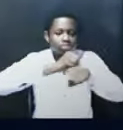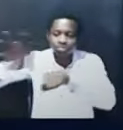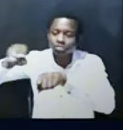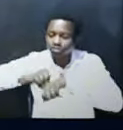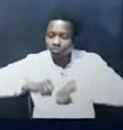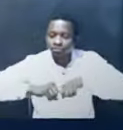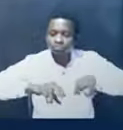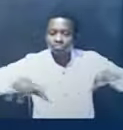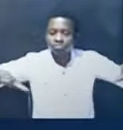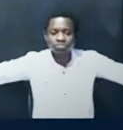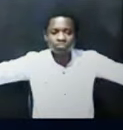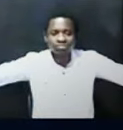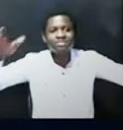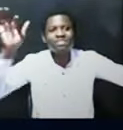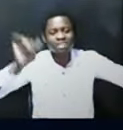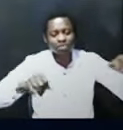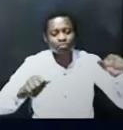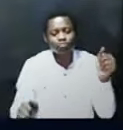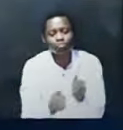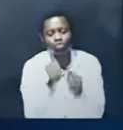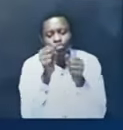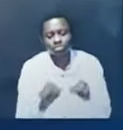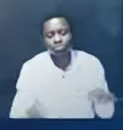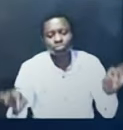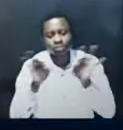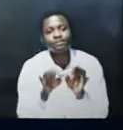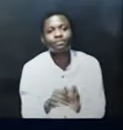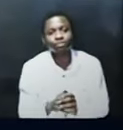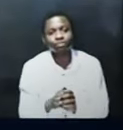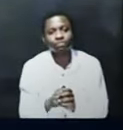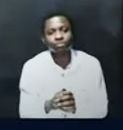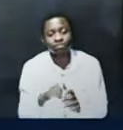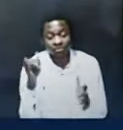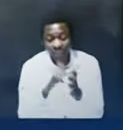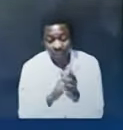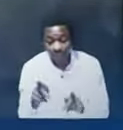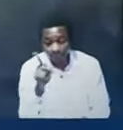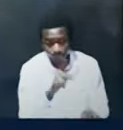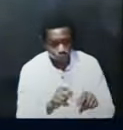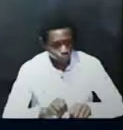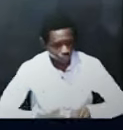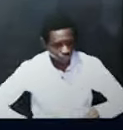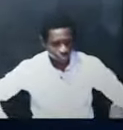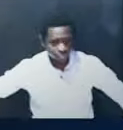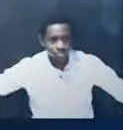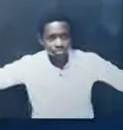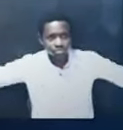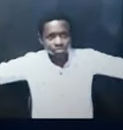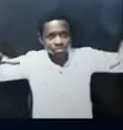So I'm talking about the people's spread